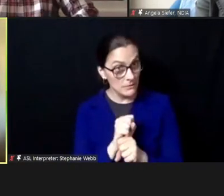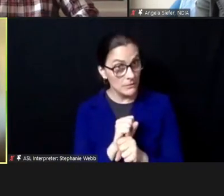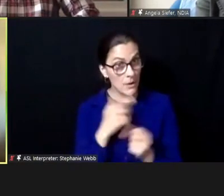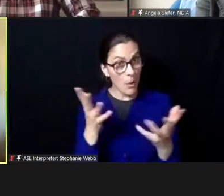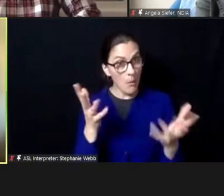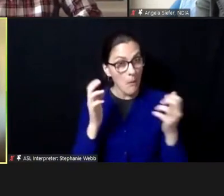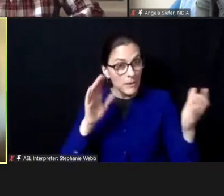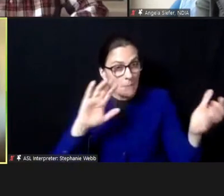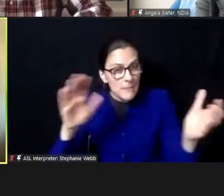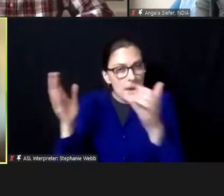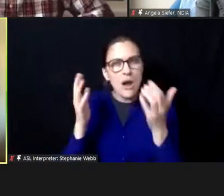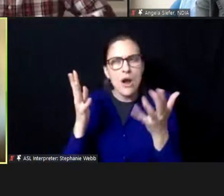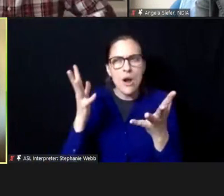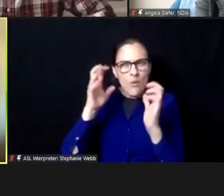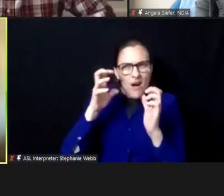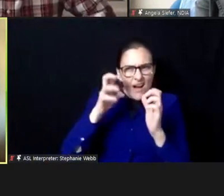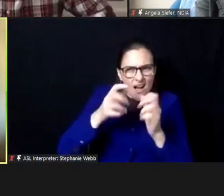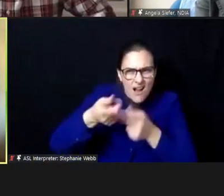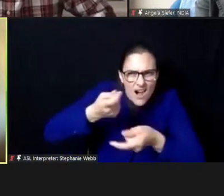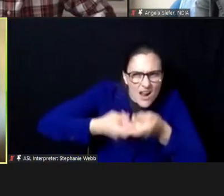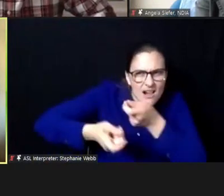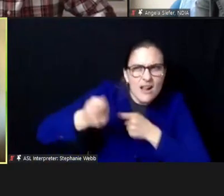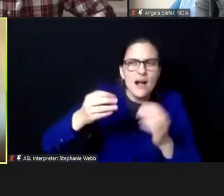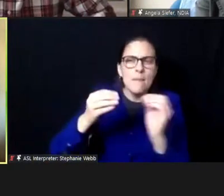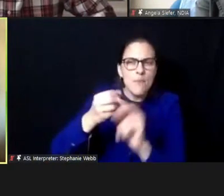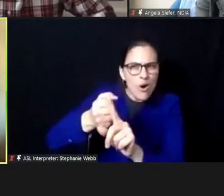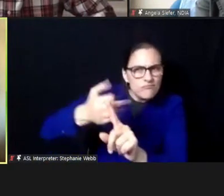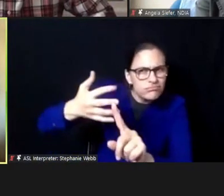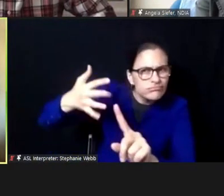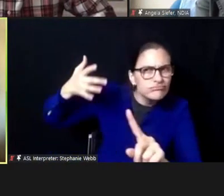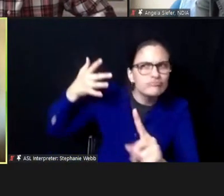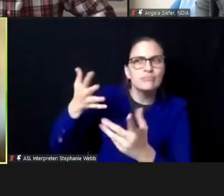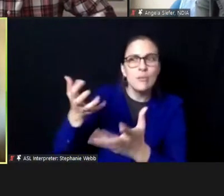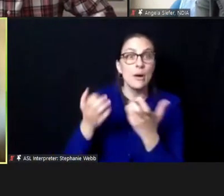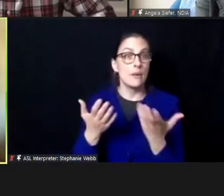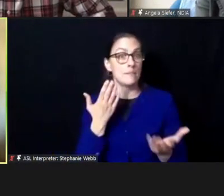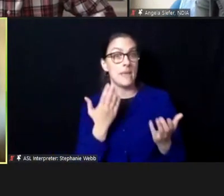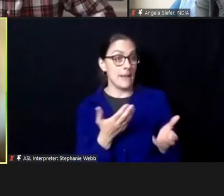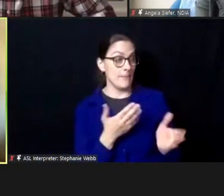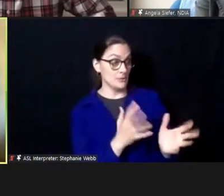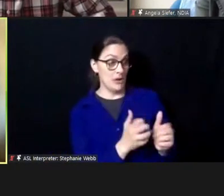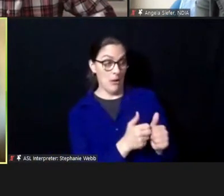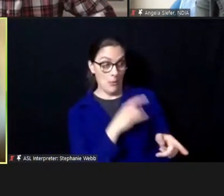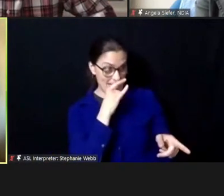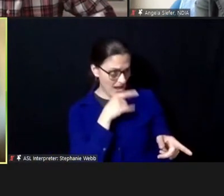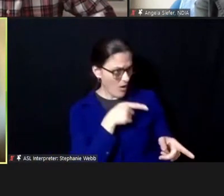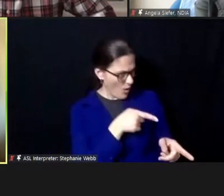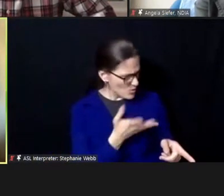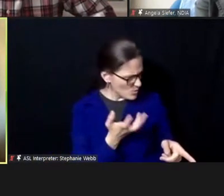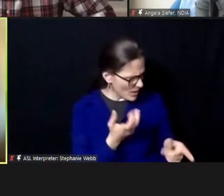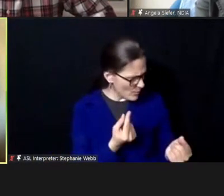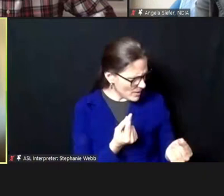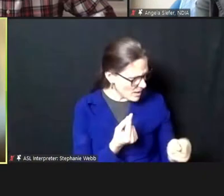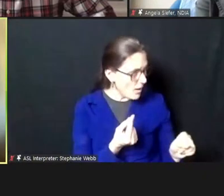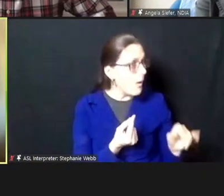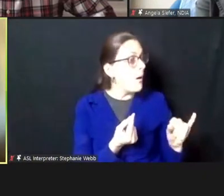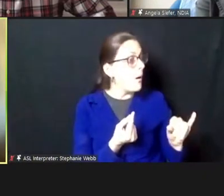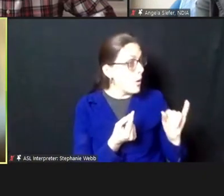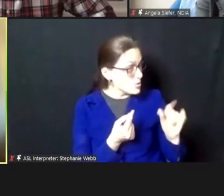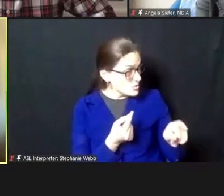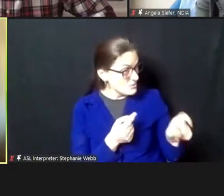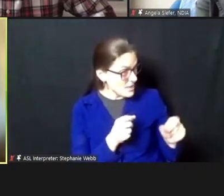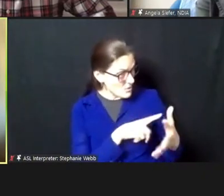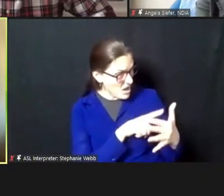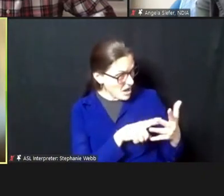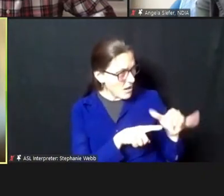if you do have that question when you, you know, start to talk to your kid and they want to be able to do X, Y, and Z, then you're going to look back at the label